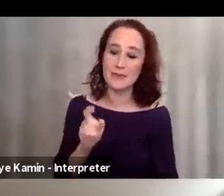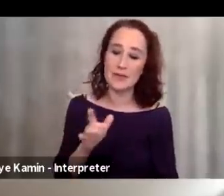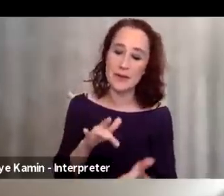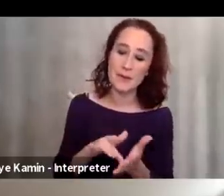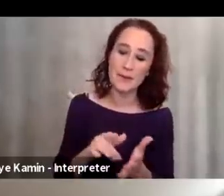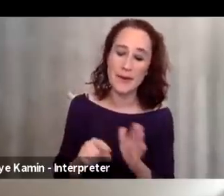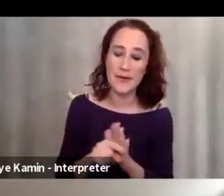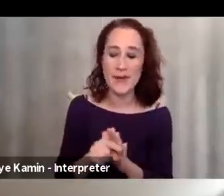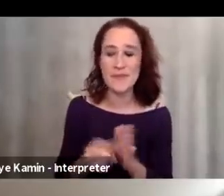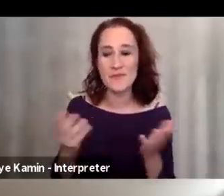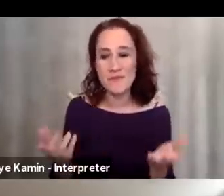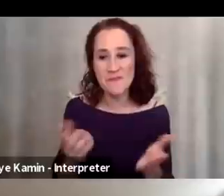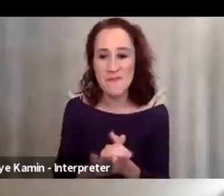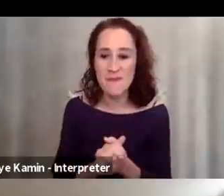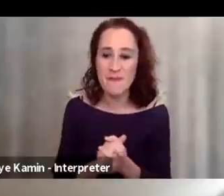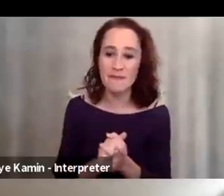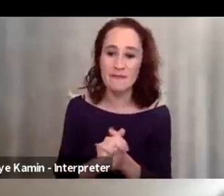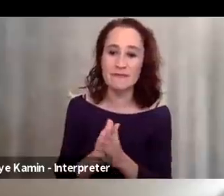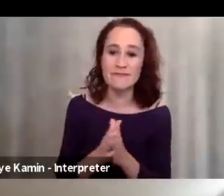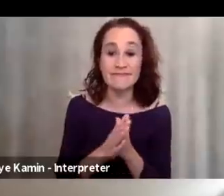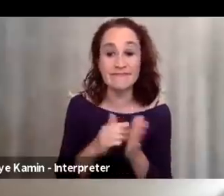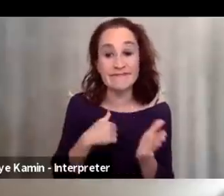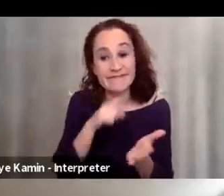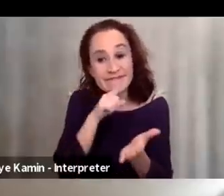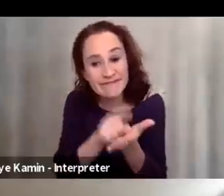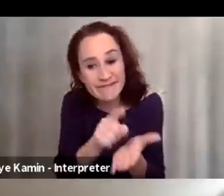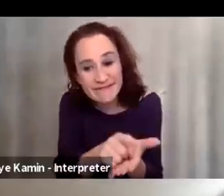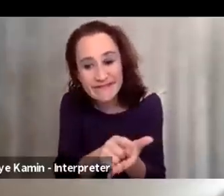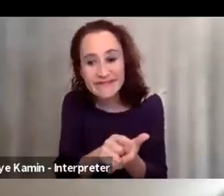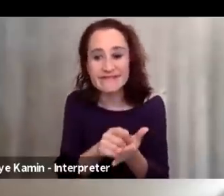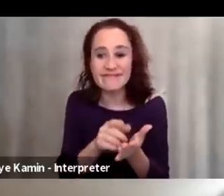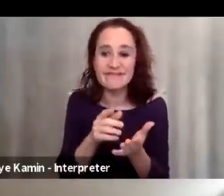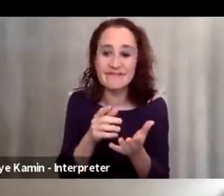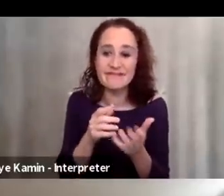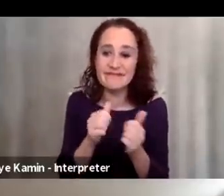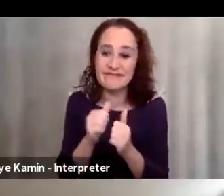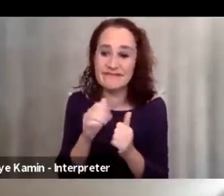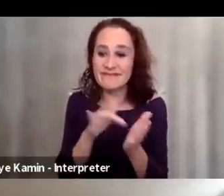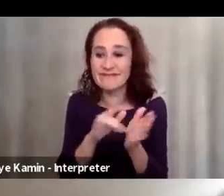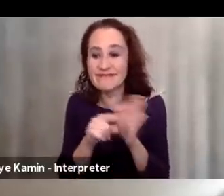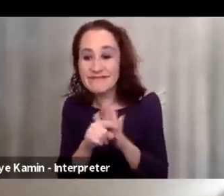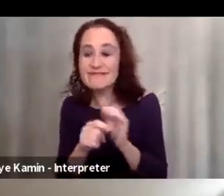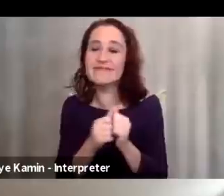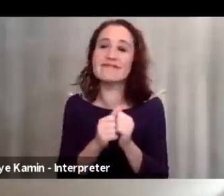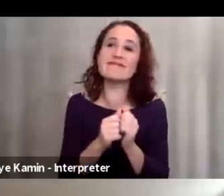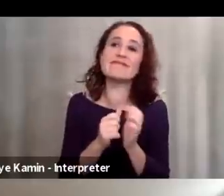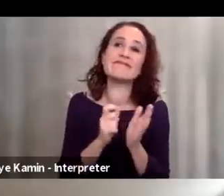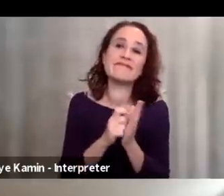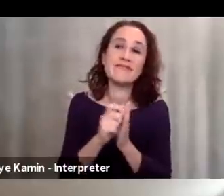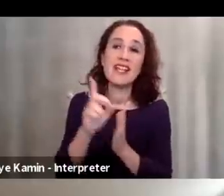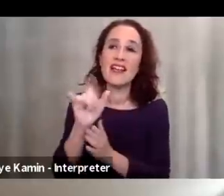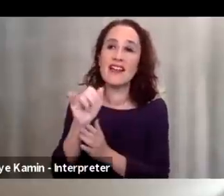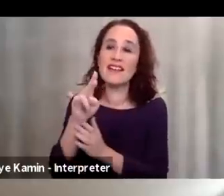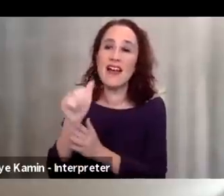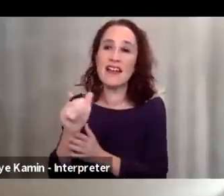story. And I have definitely fallen in love with middle grade. You know, like writing Diana and the Island of No Return, it was so much fun to